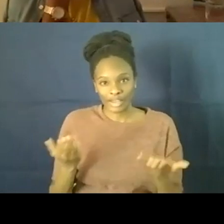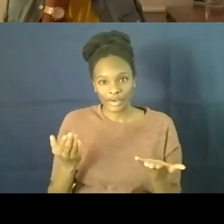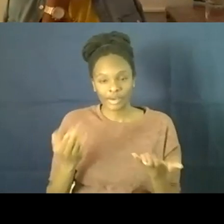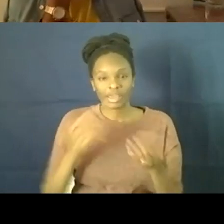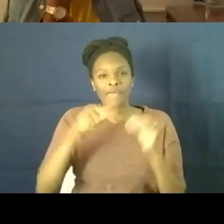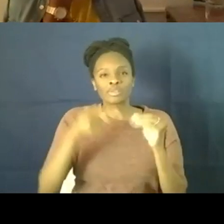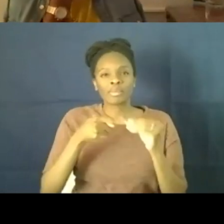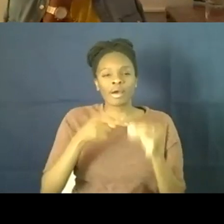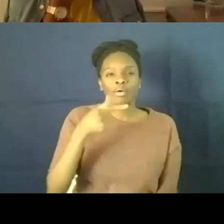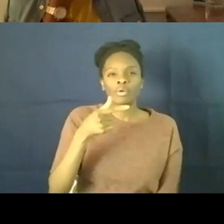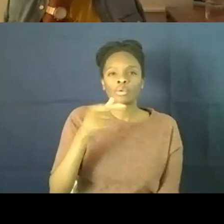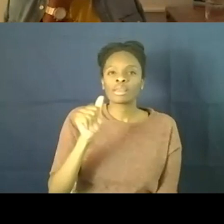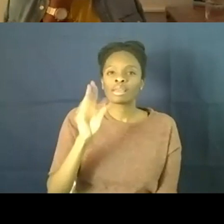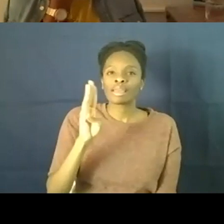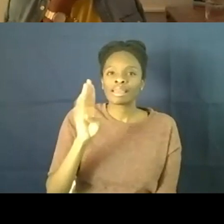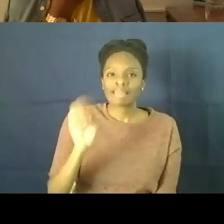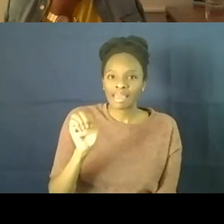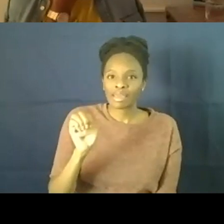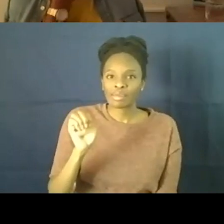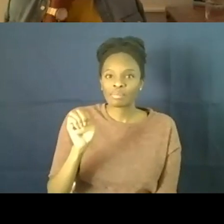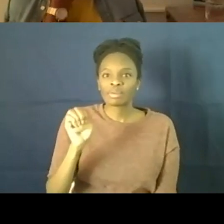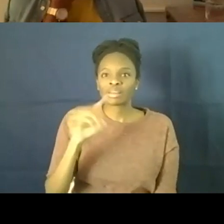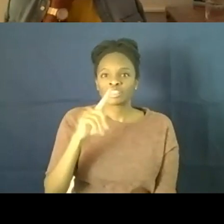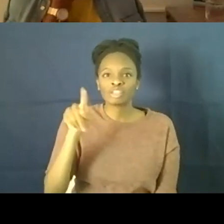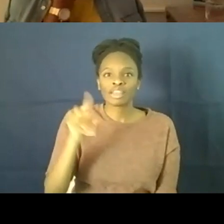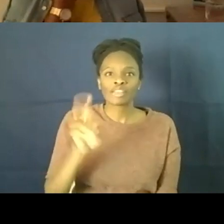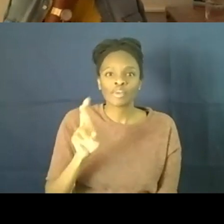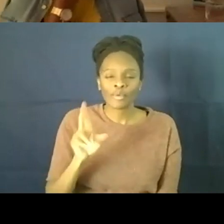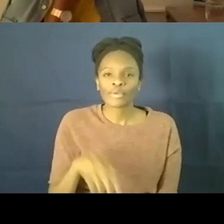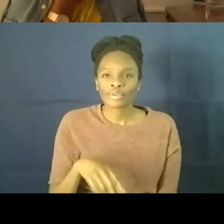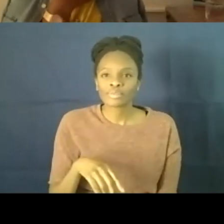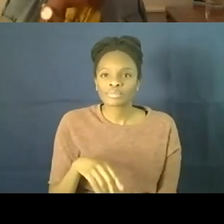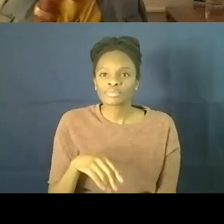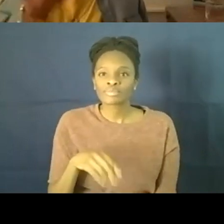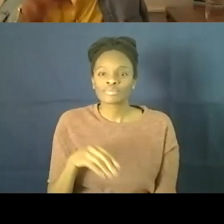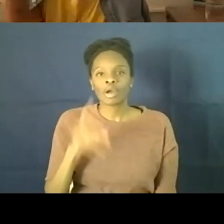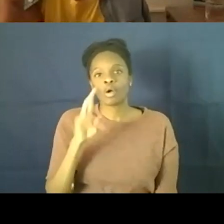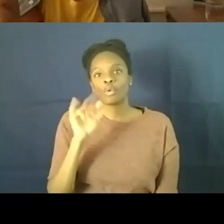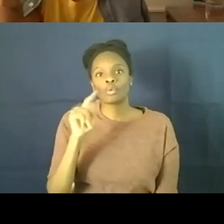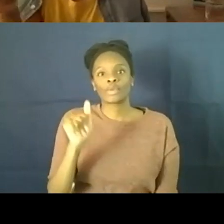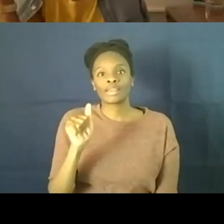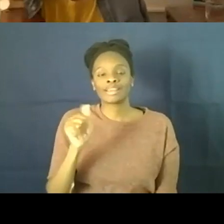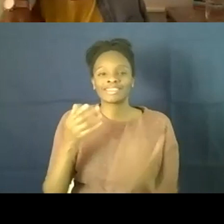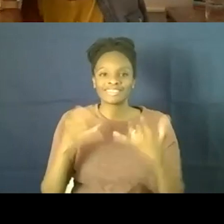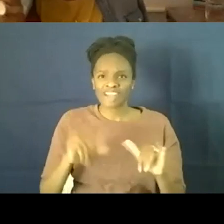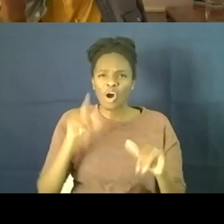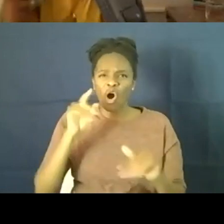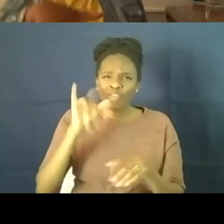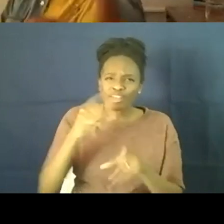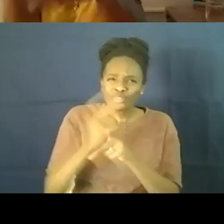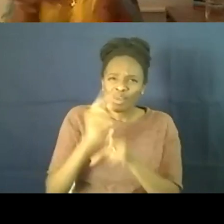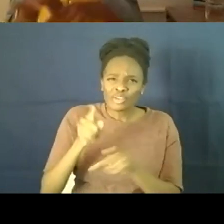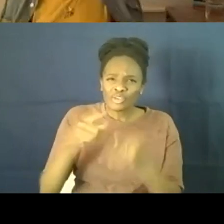Gabe checking Native American on We are still fighting about this. That's right, you fought with both of us in that